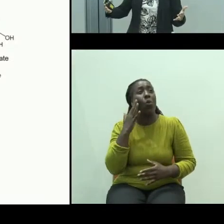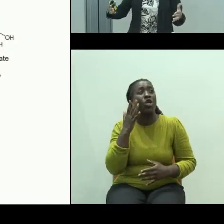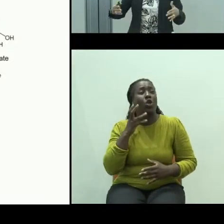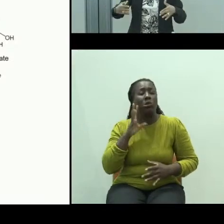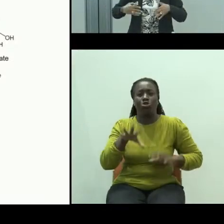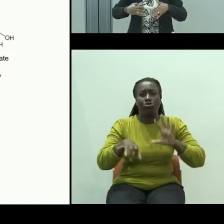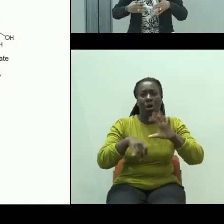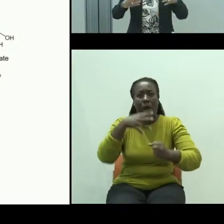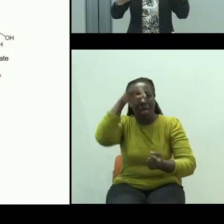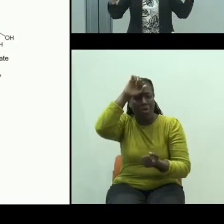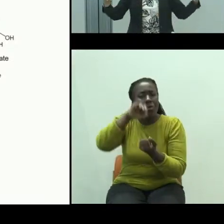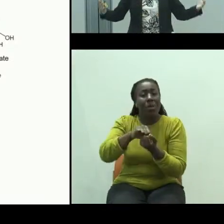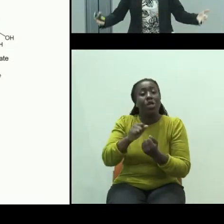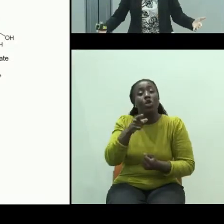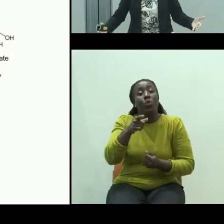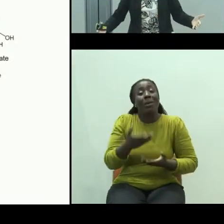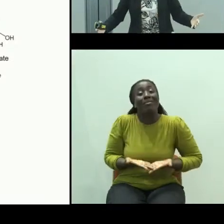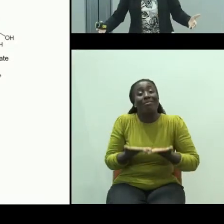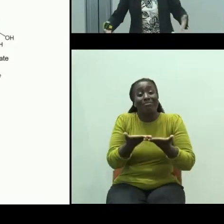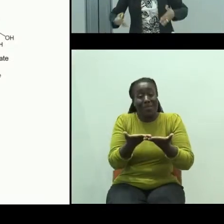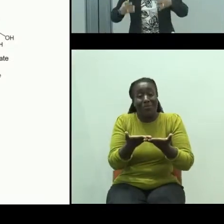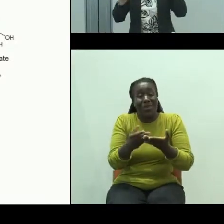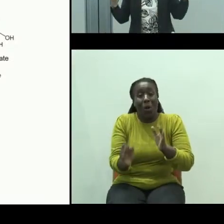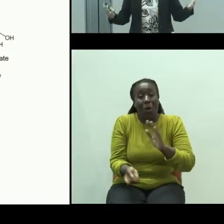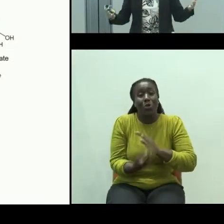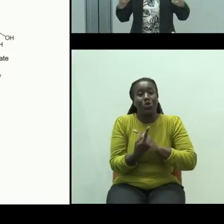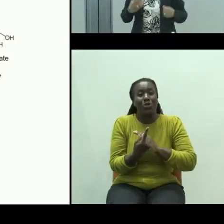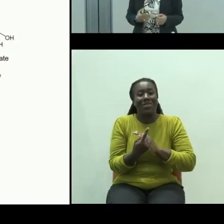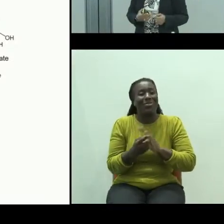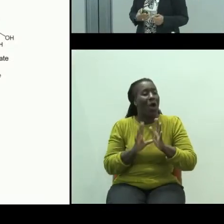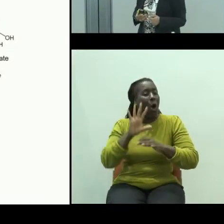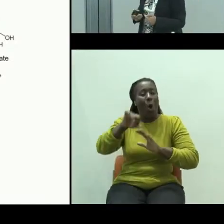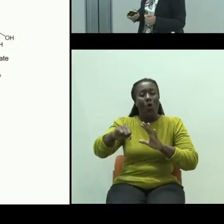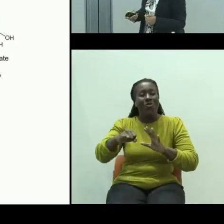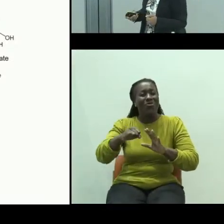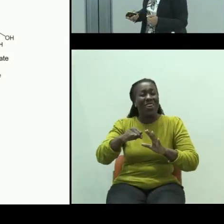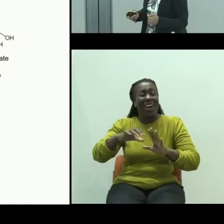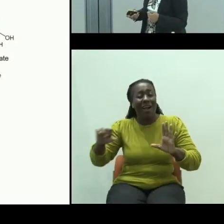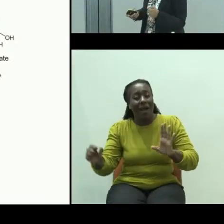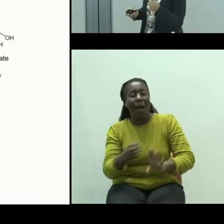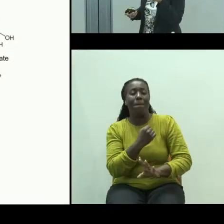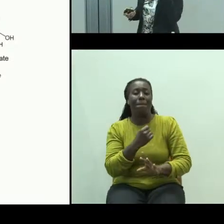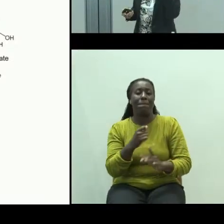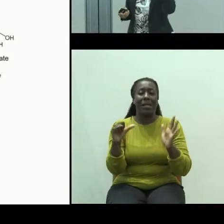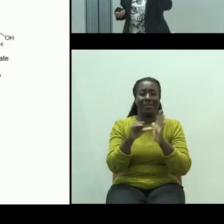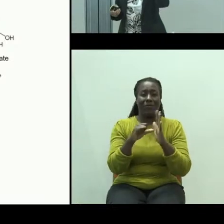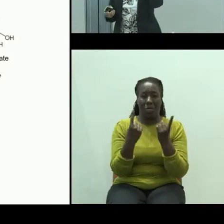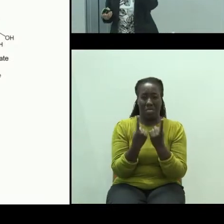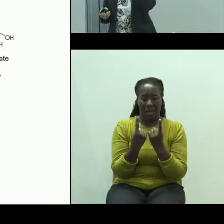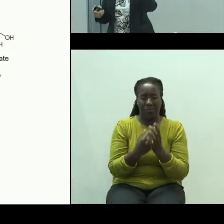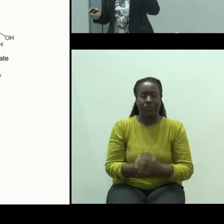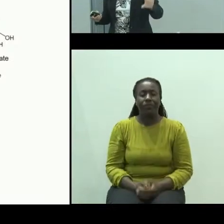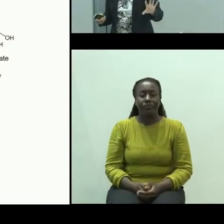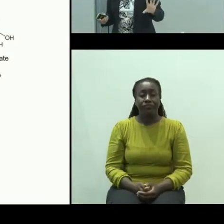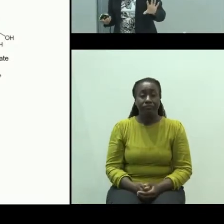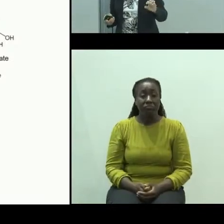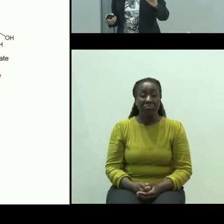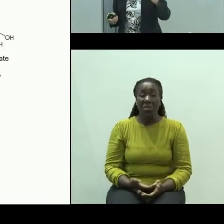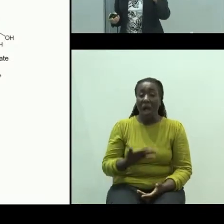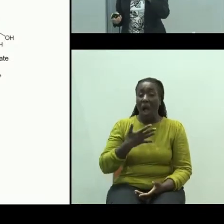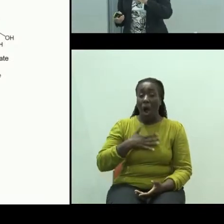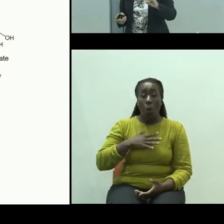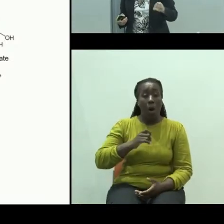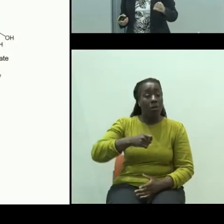you have been given an opportunity to overcome something very difficult. I won't spend a lot of